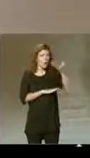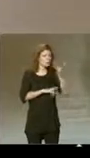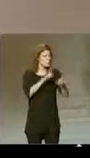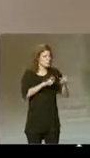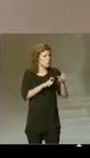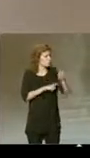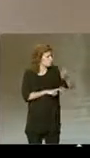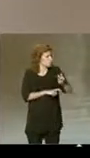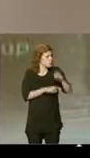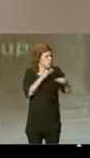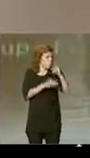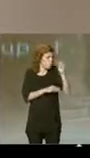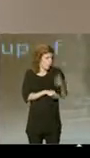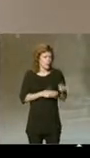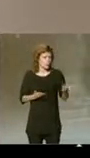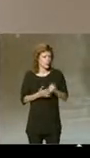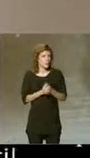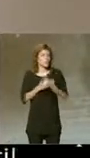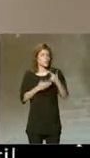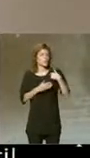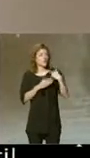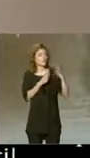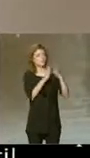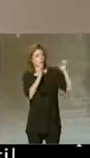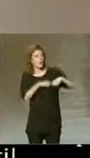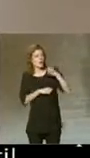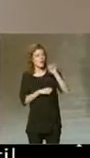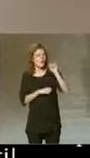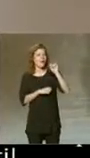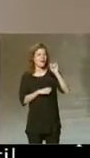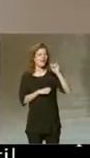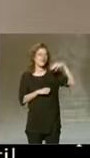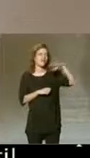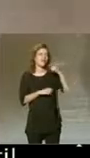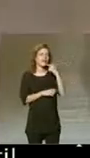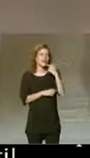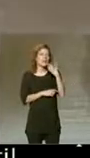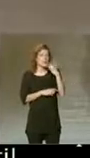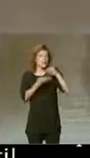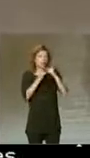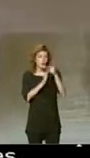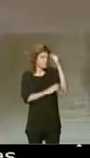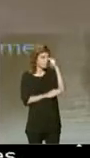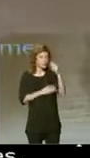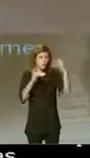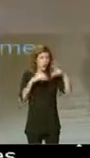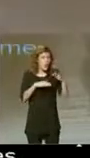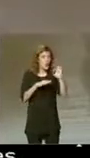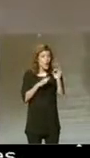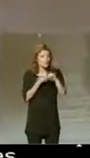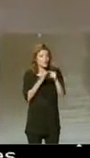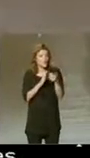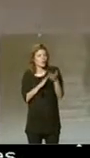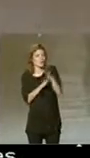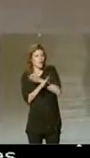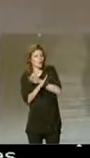that's also useful for another group, or not. And I agree with Jaime when he said that if the technologies do